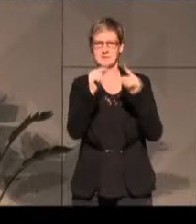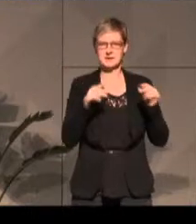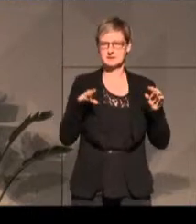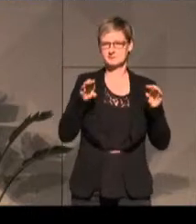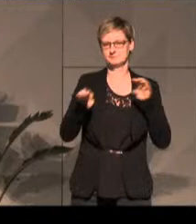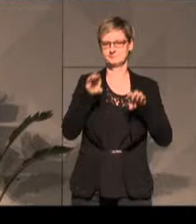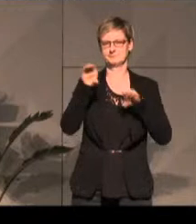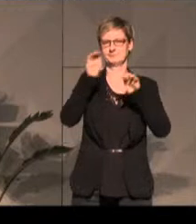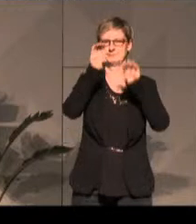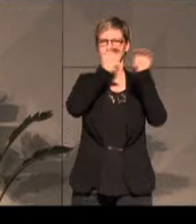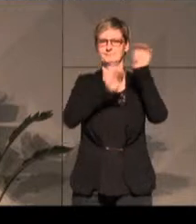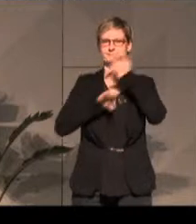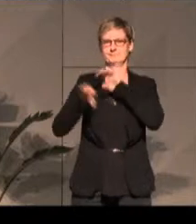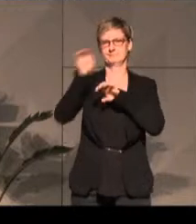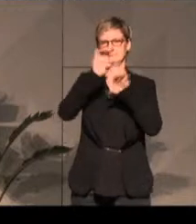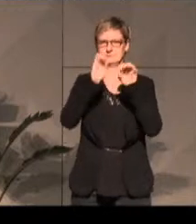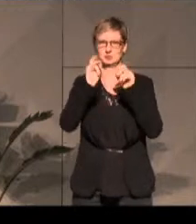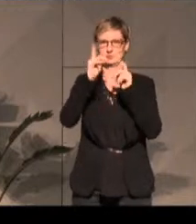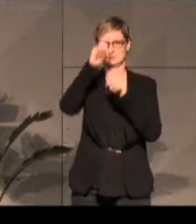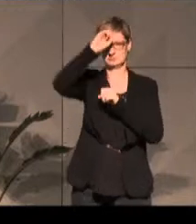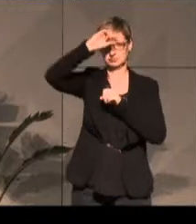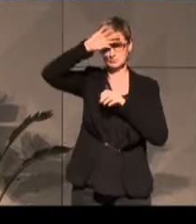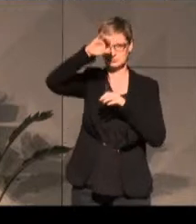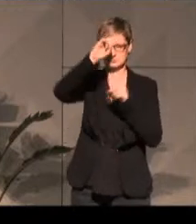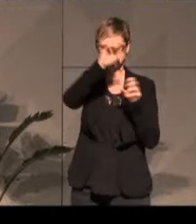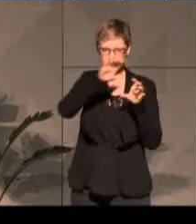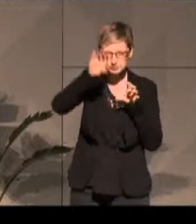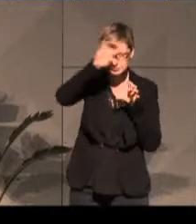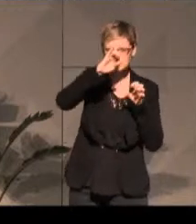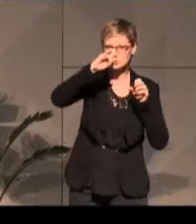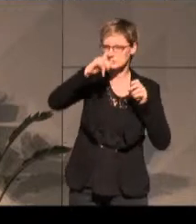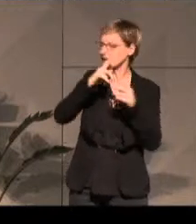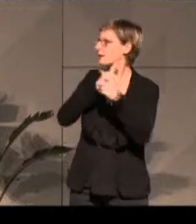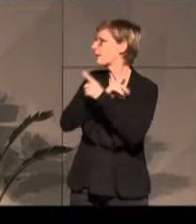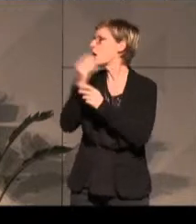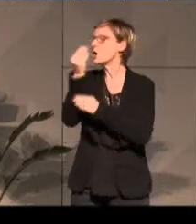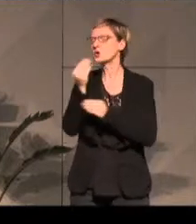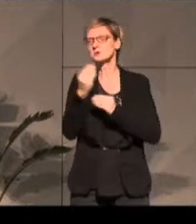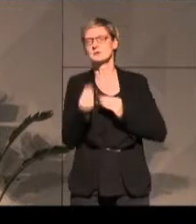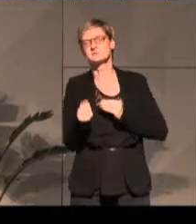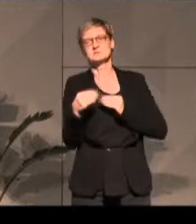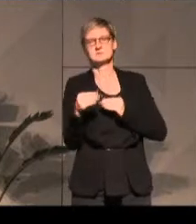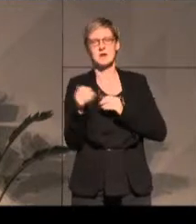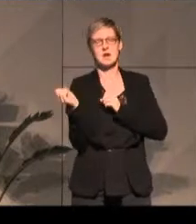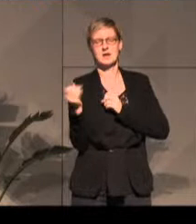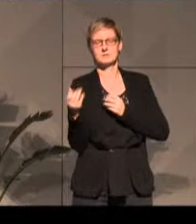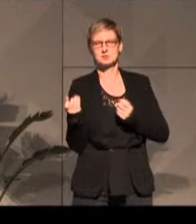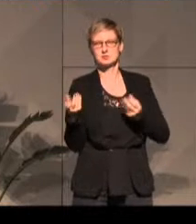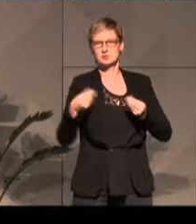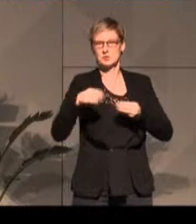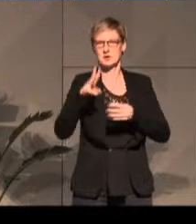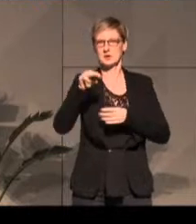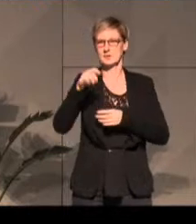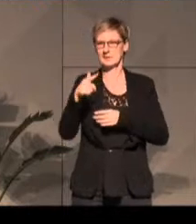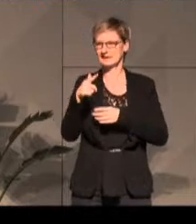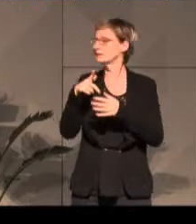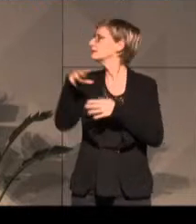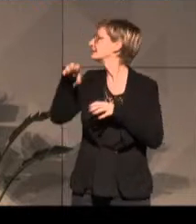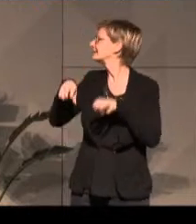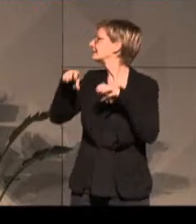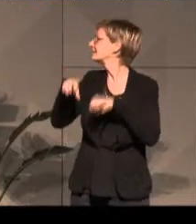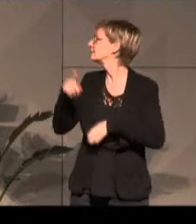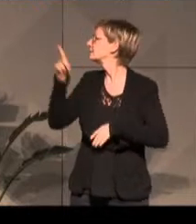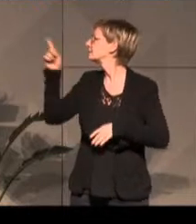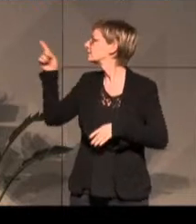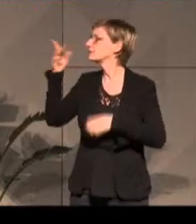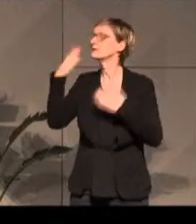from the individual pictures that we got from our Met City. So this is